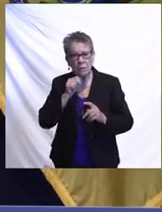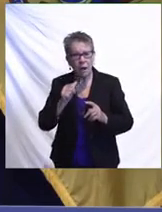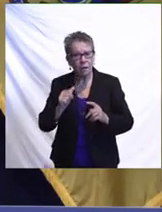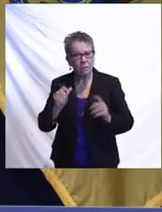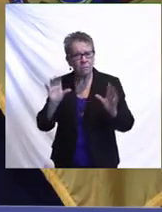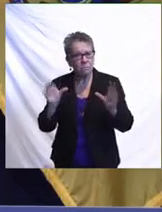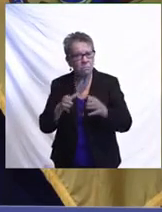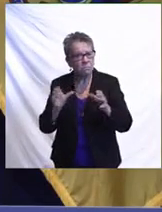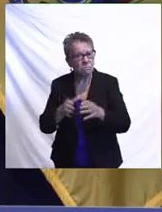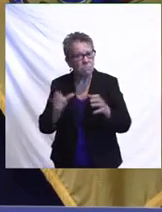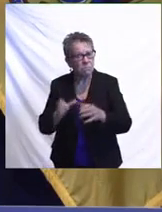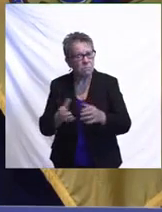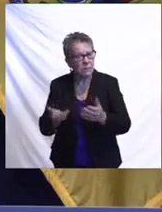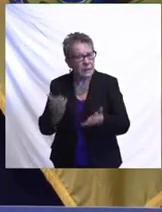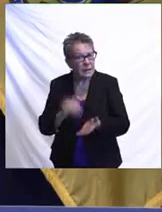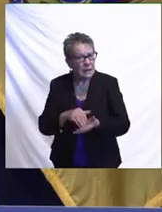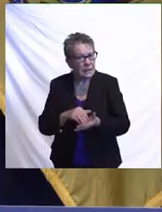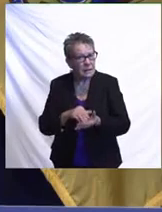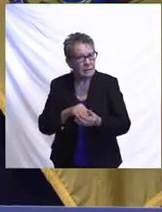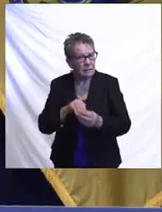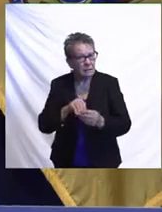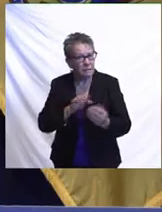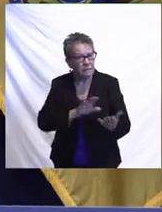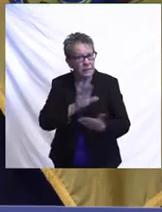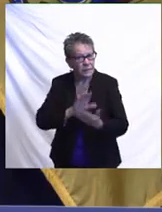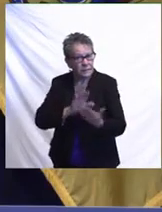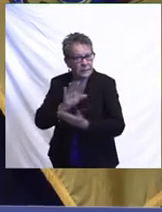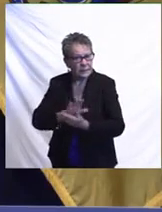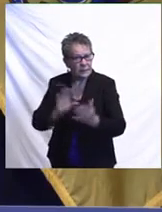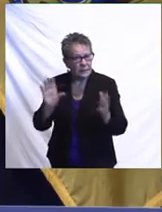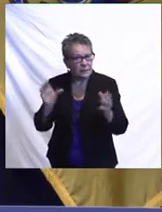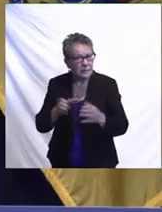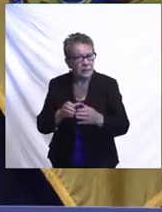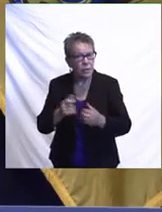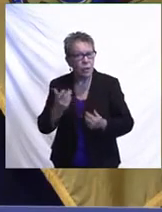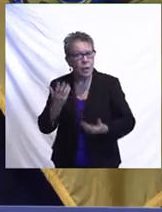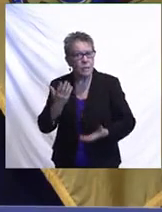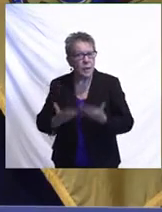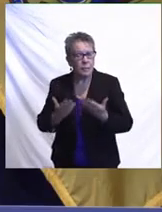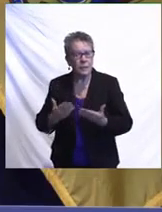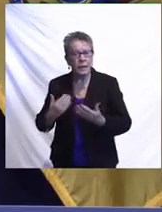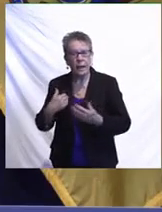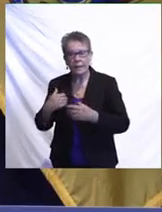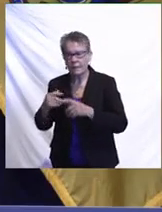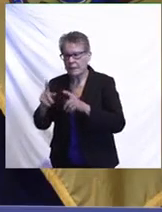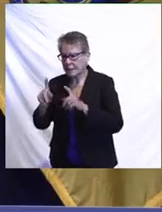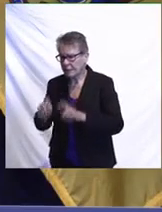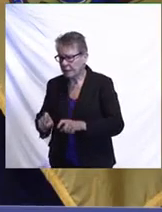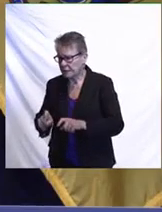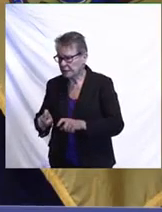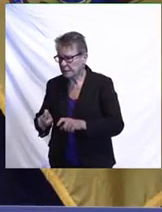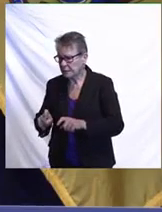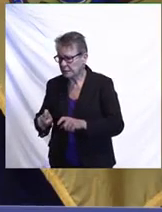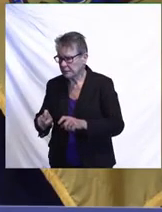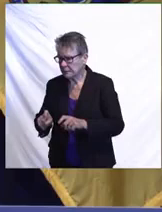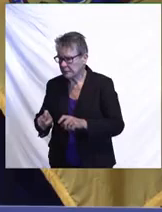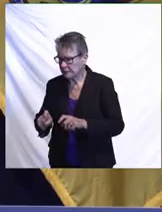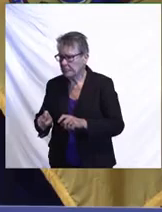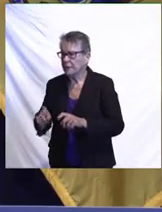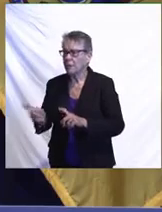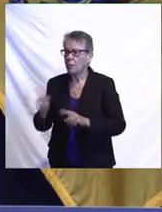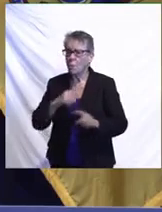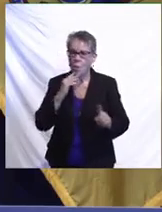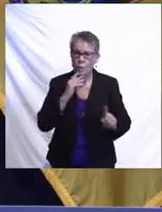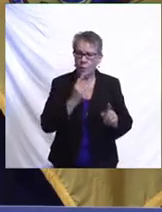travel protocols where they would test and self-quarantine? With regards to this $700 million in